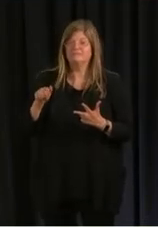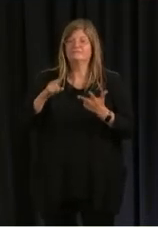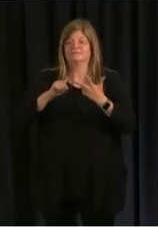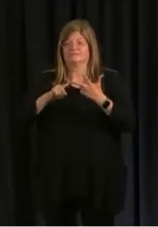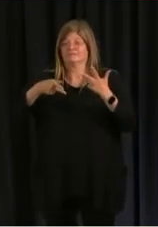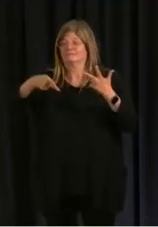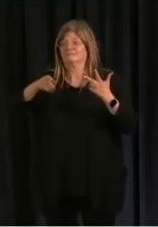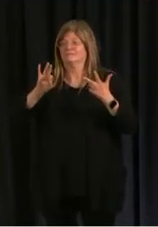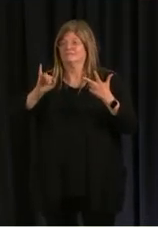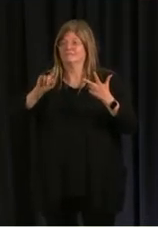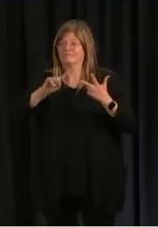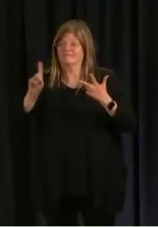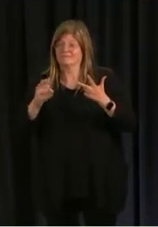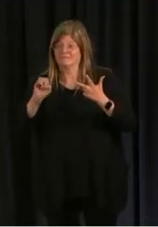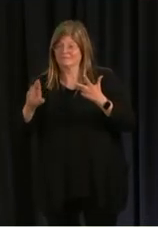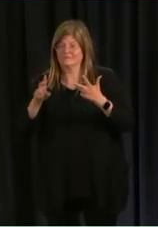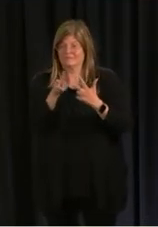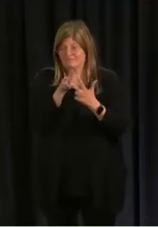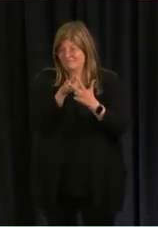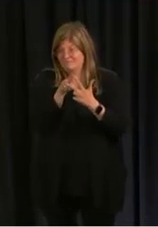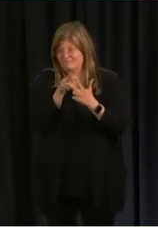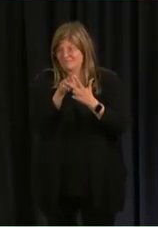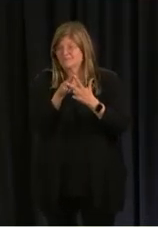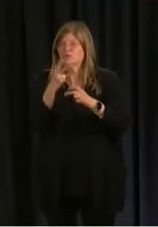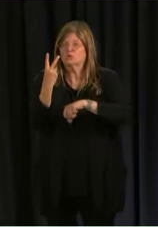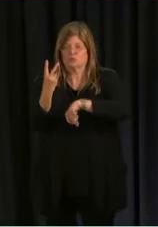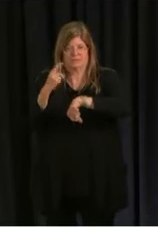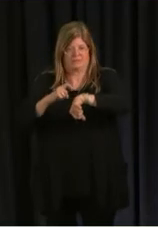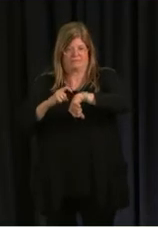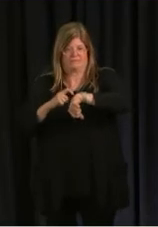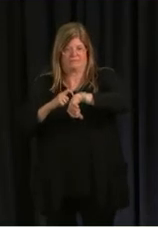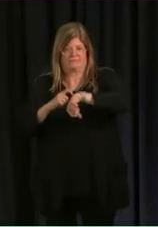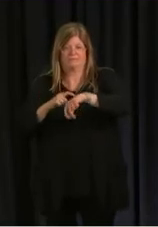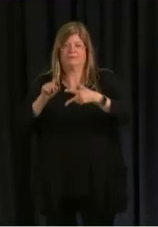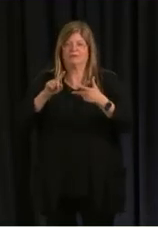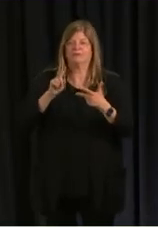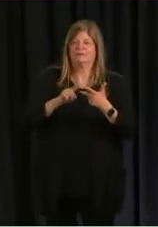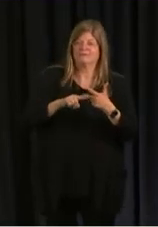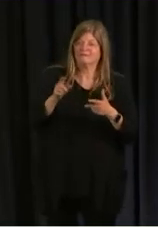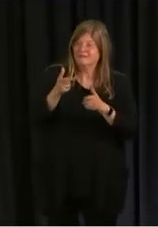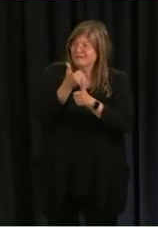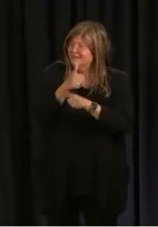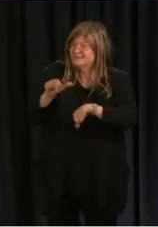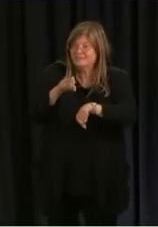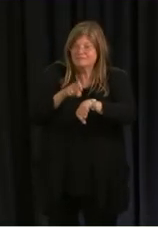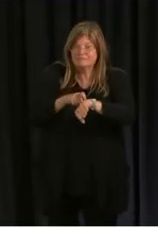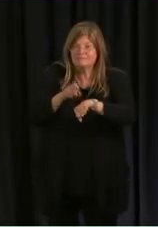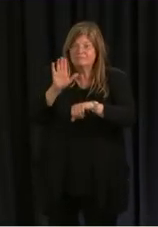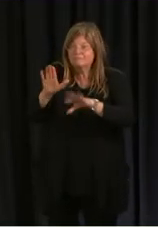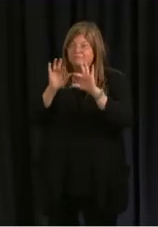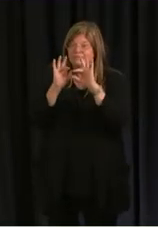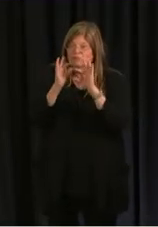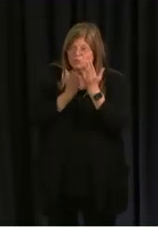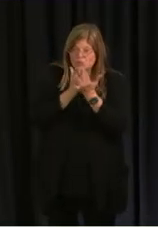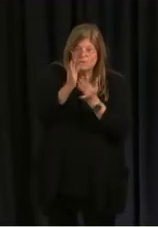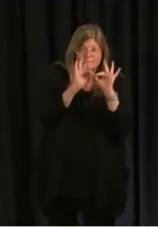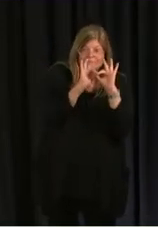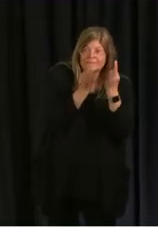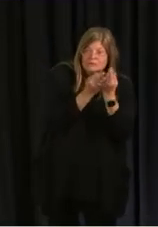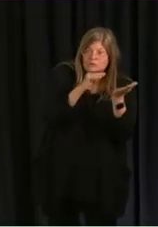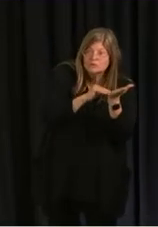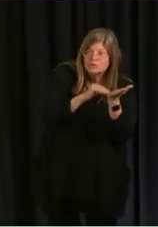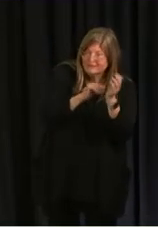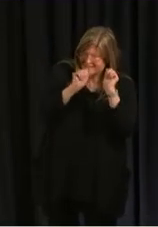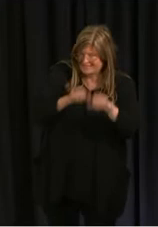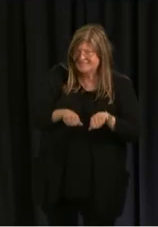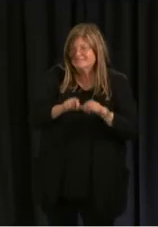vaccine is through your healthcare provider. So a lot of physicians' offices, provider groups are already reaching out to their